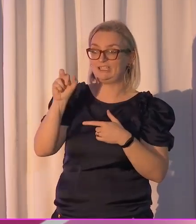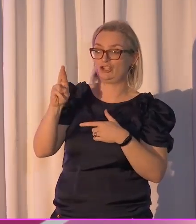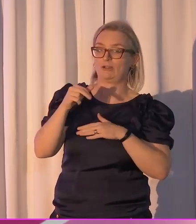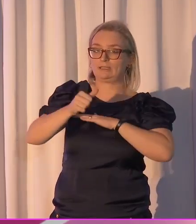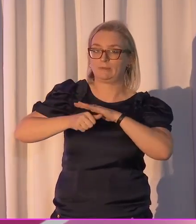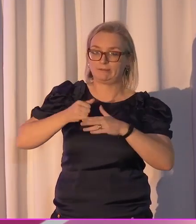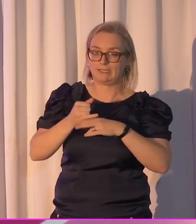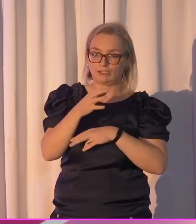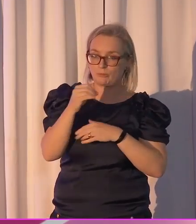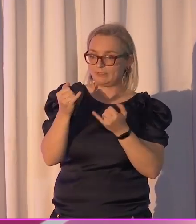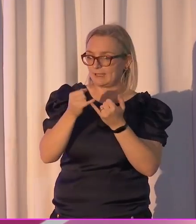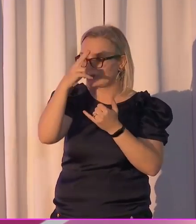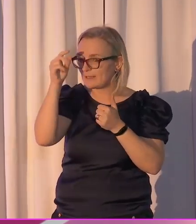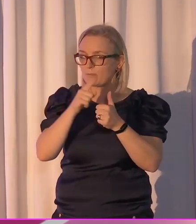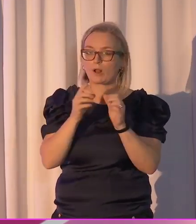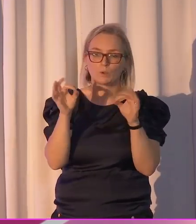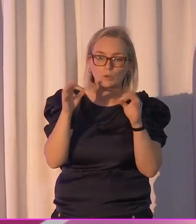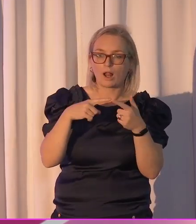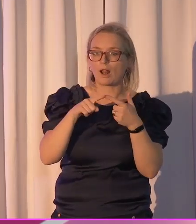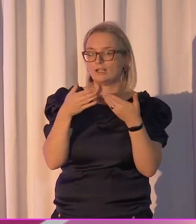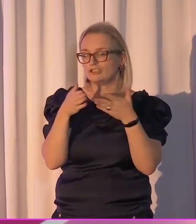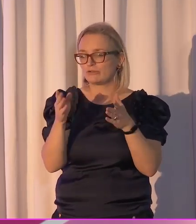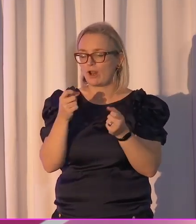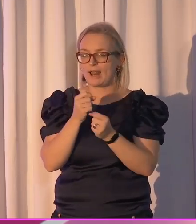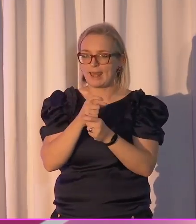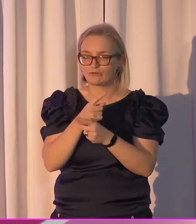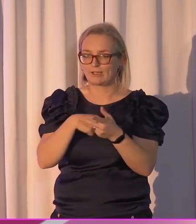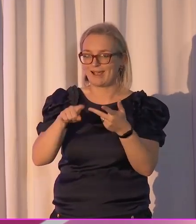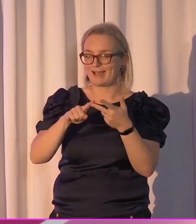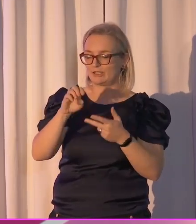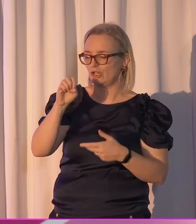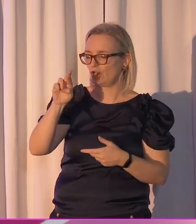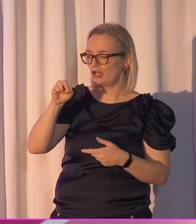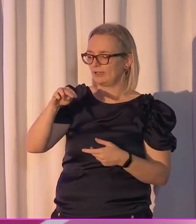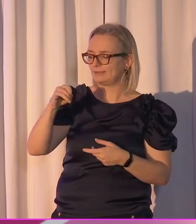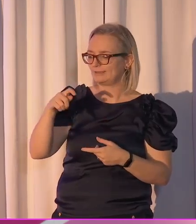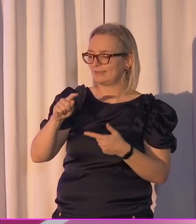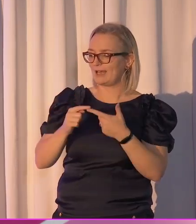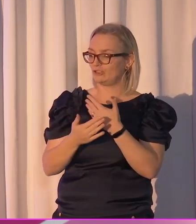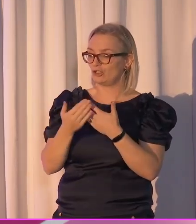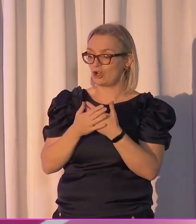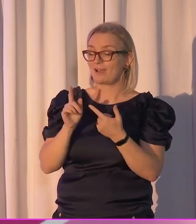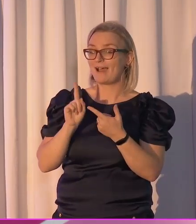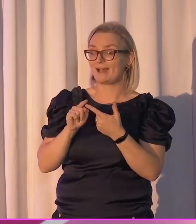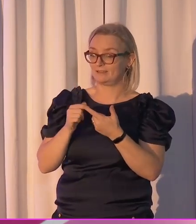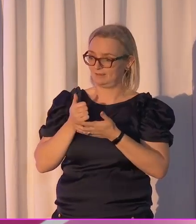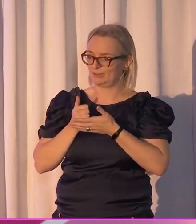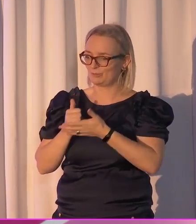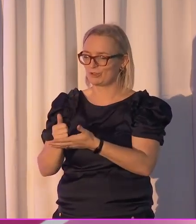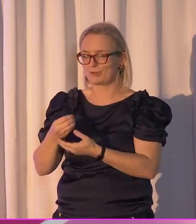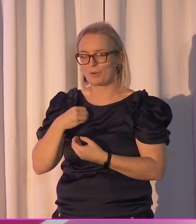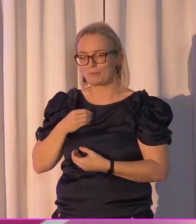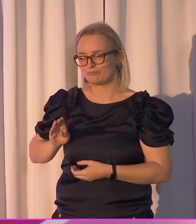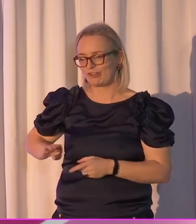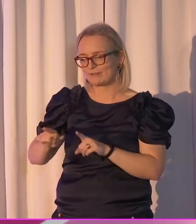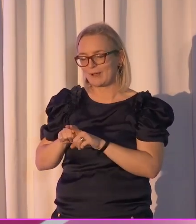experience in companies such as Google, General Electric and Ernst & Young, as well as experience of being a supporter for her brother who had an